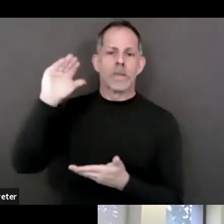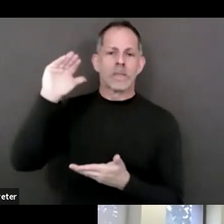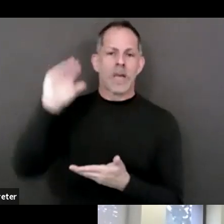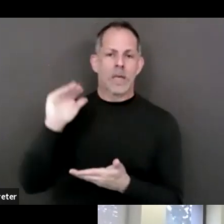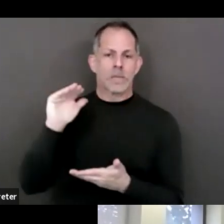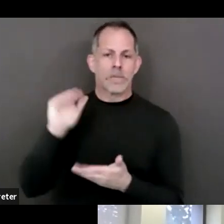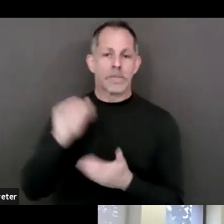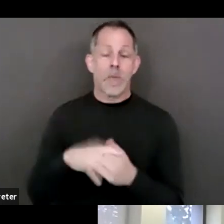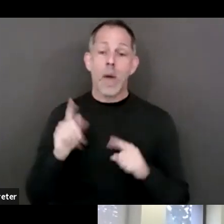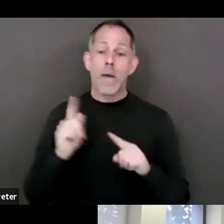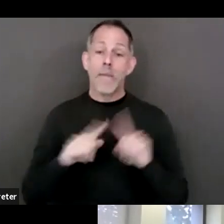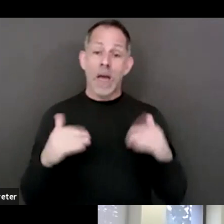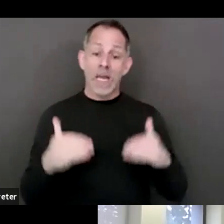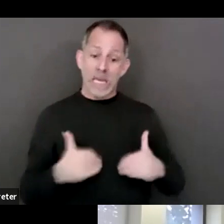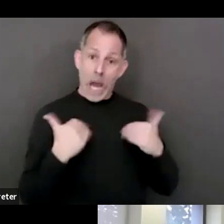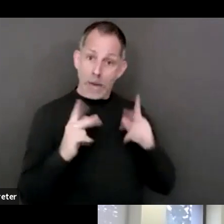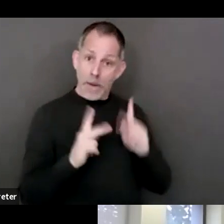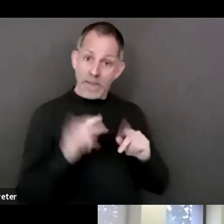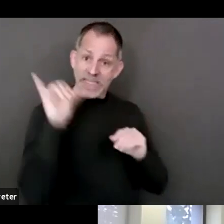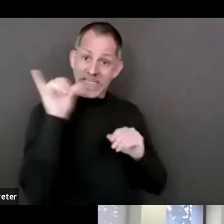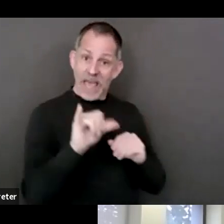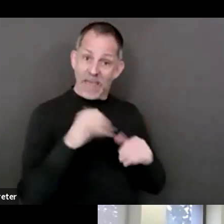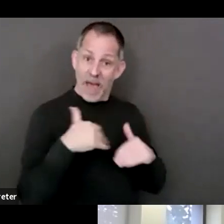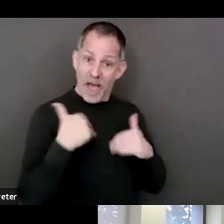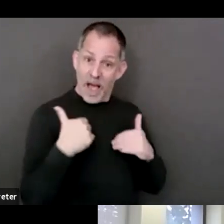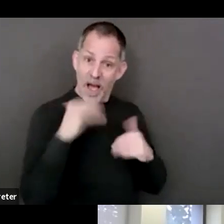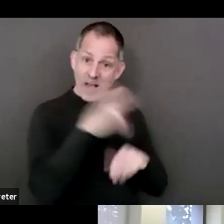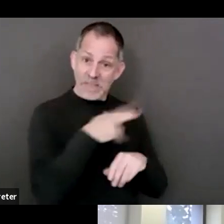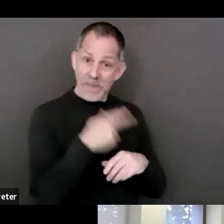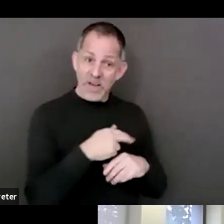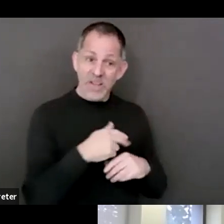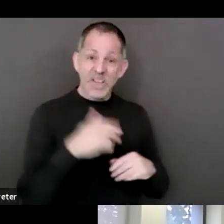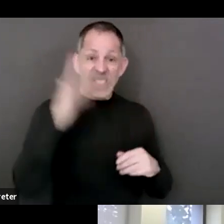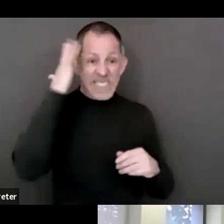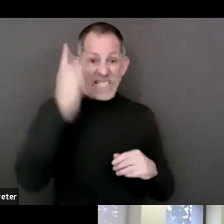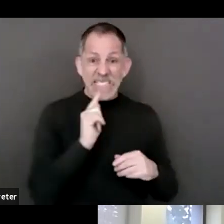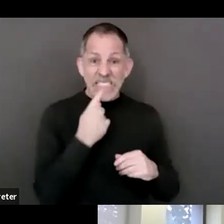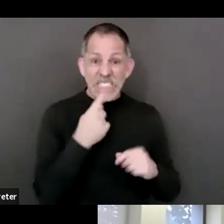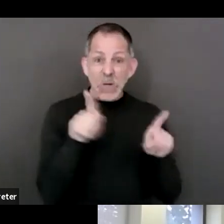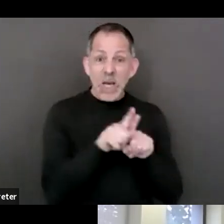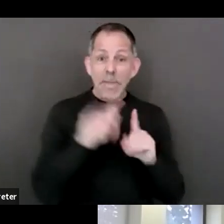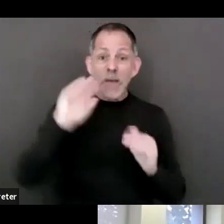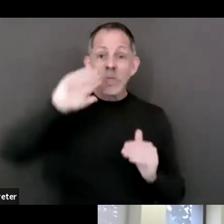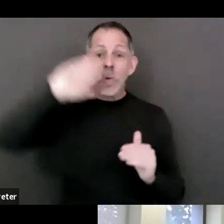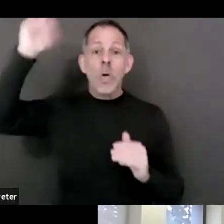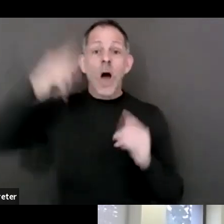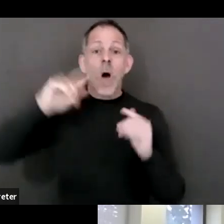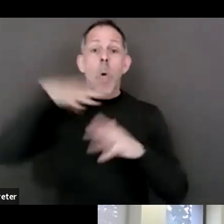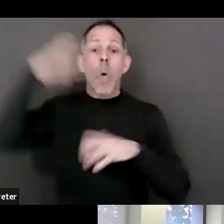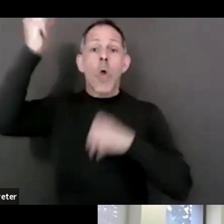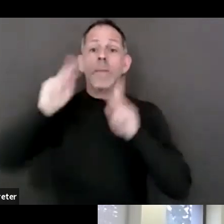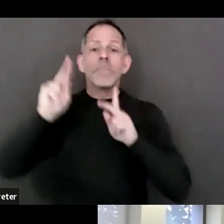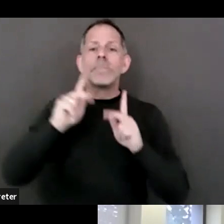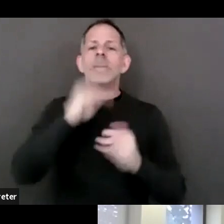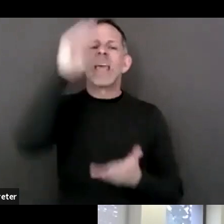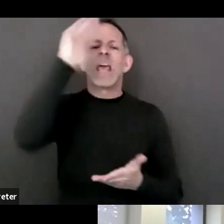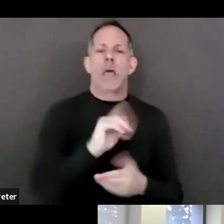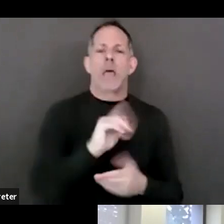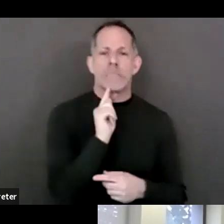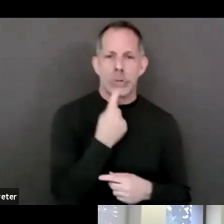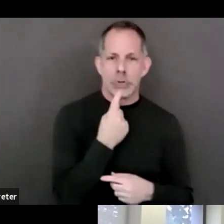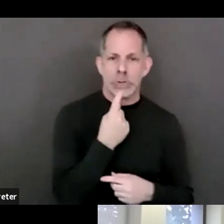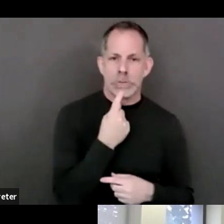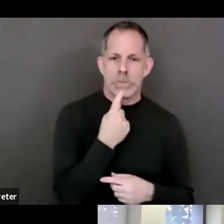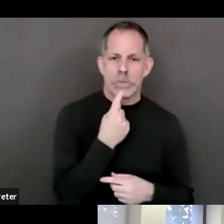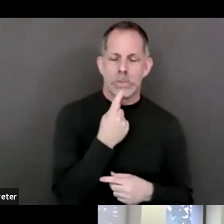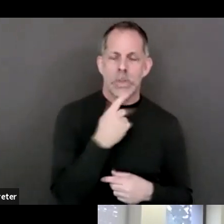severe. But we do have to keep our guard up about these variants. Now, so far, the only variant that